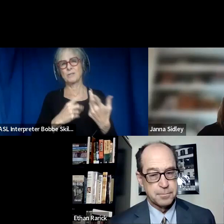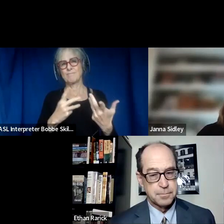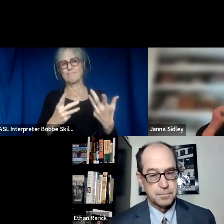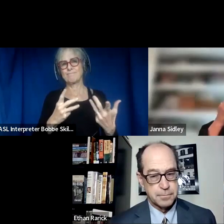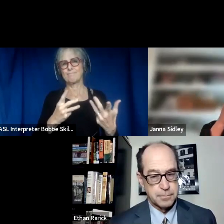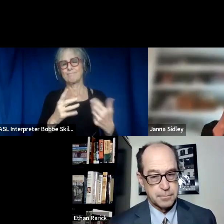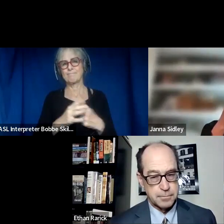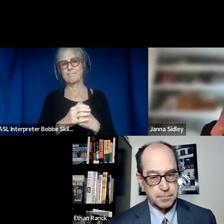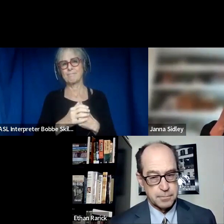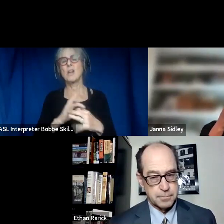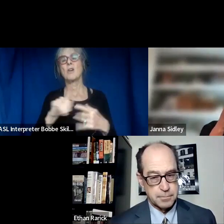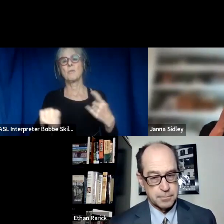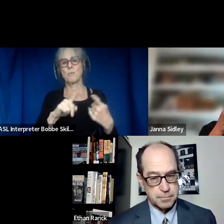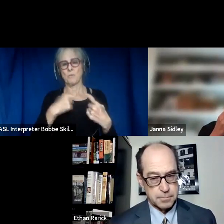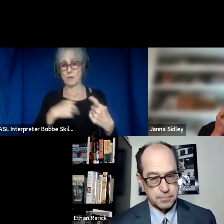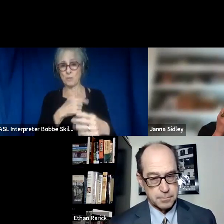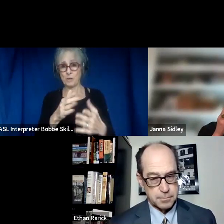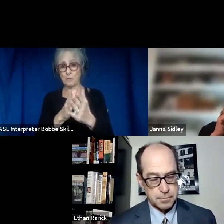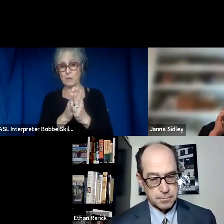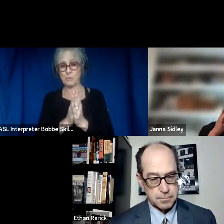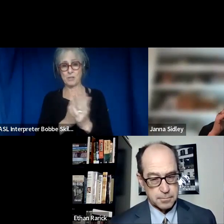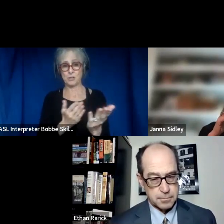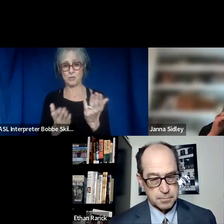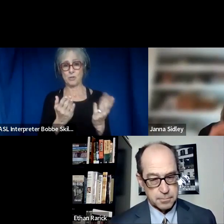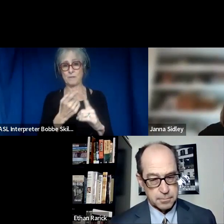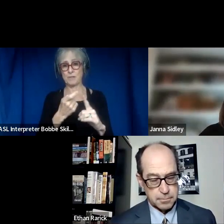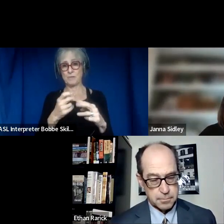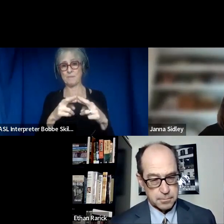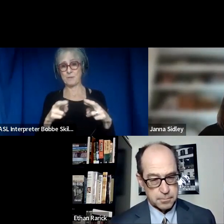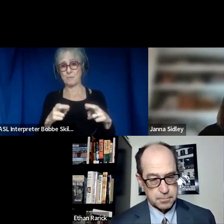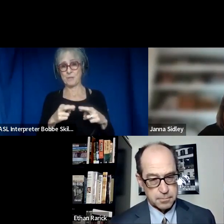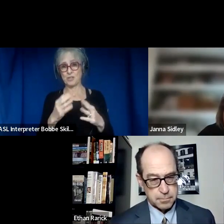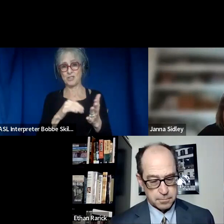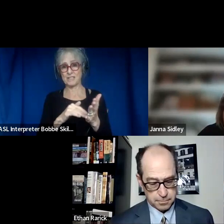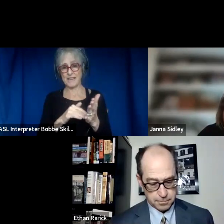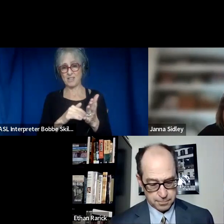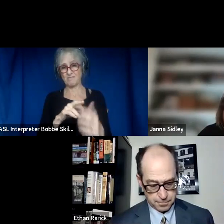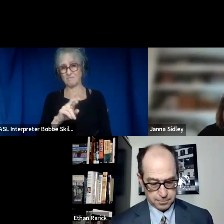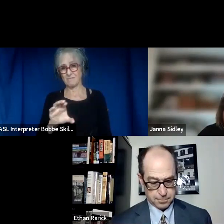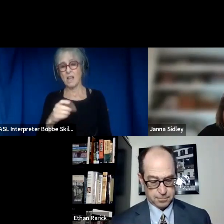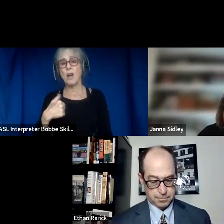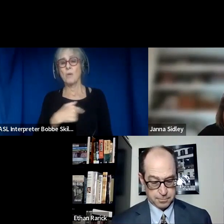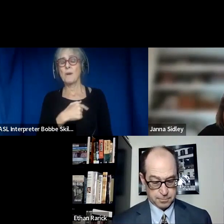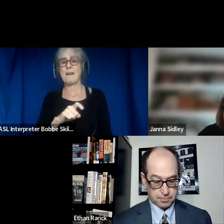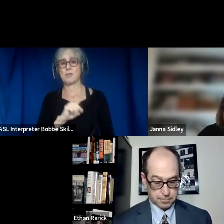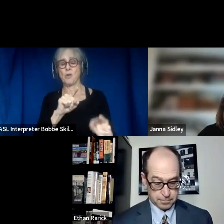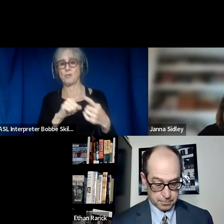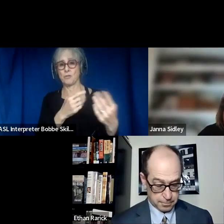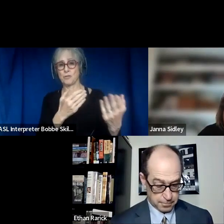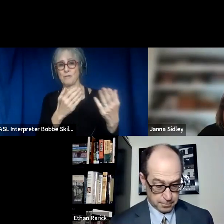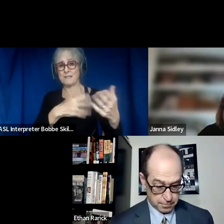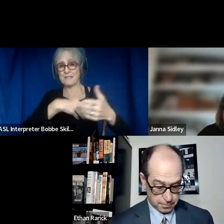when we request services from the regional center, we have to go to the services